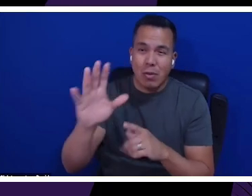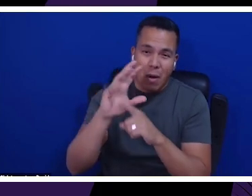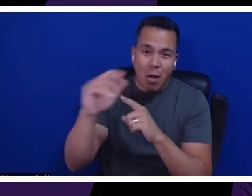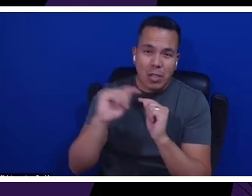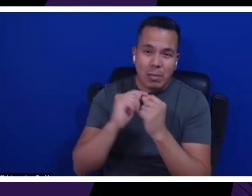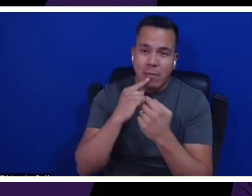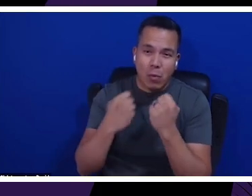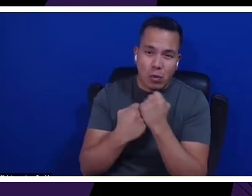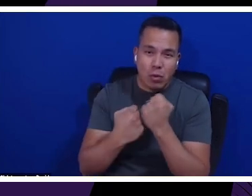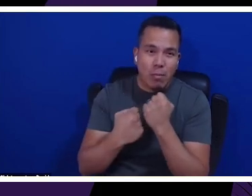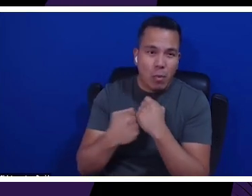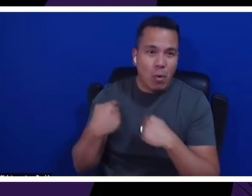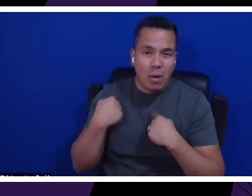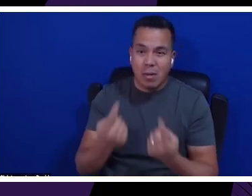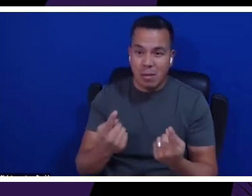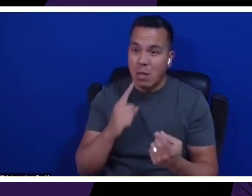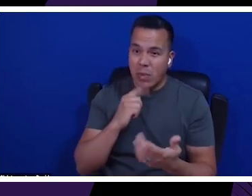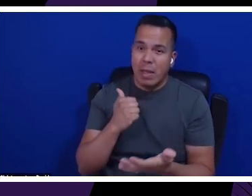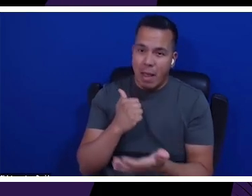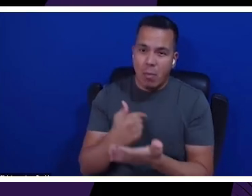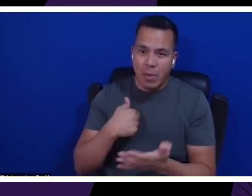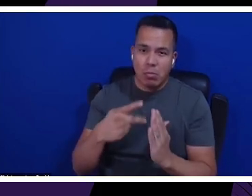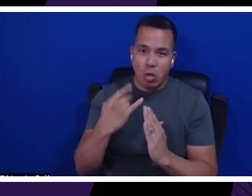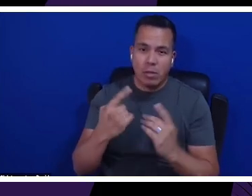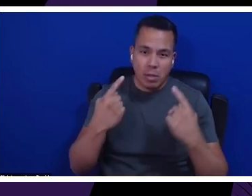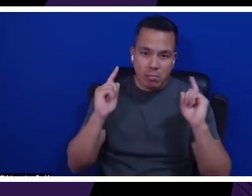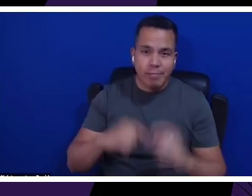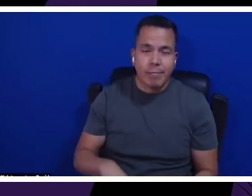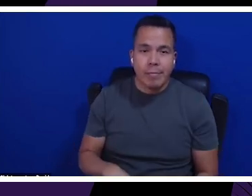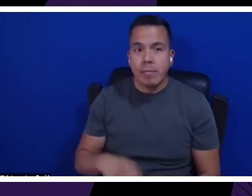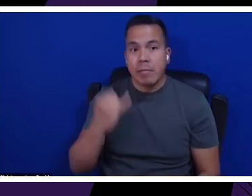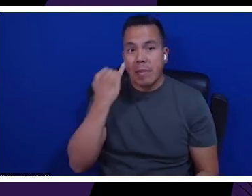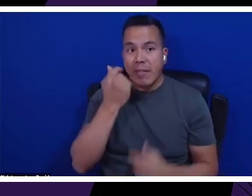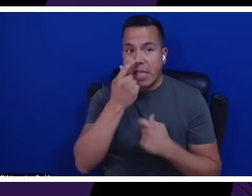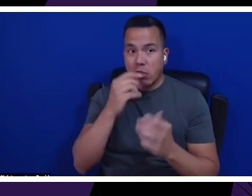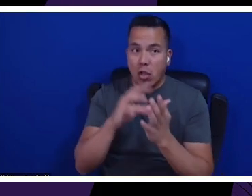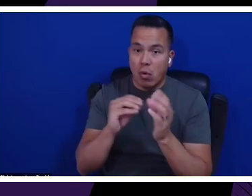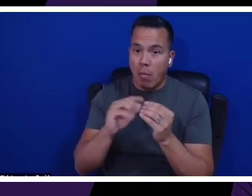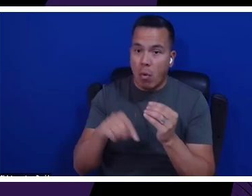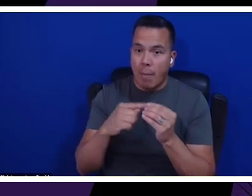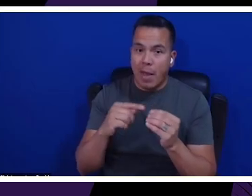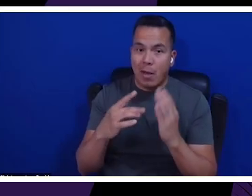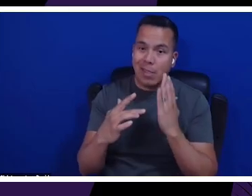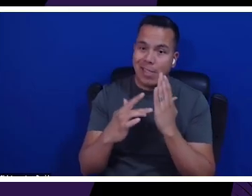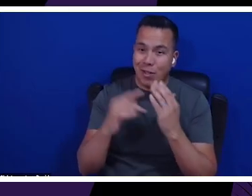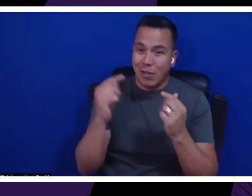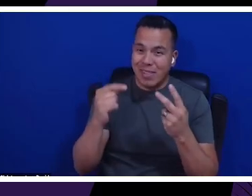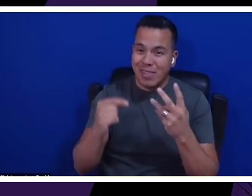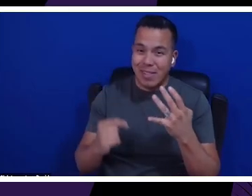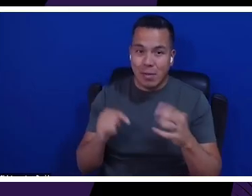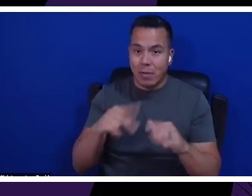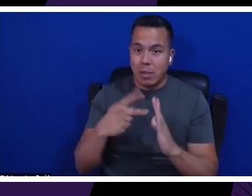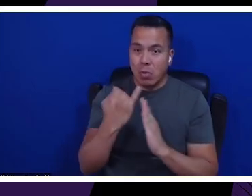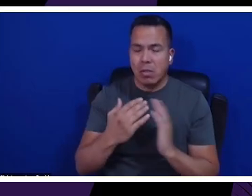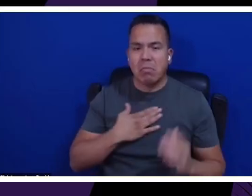support that made all this project possible. If you're interested in learning more about the technical aspects of this project, please join